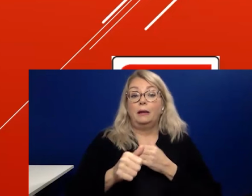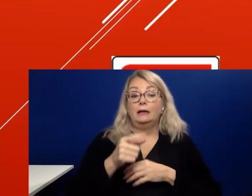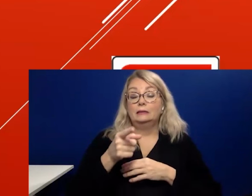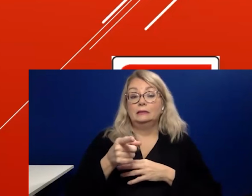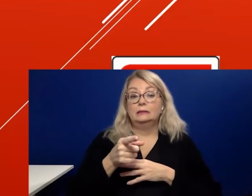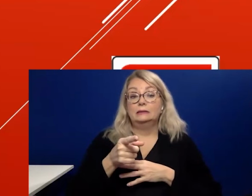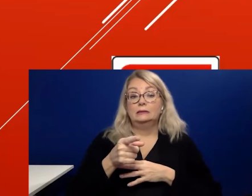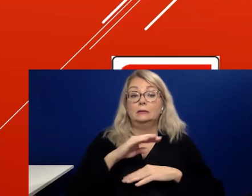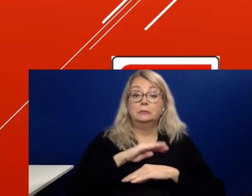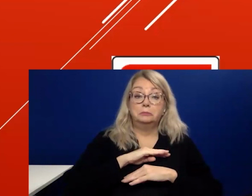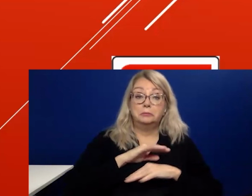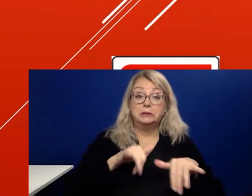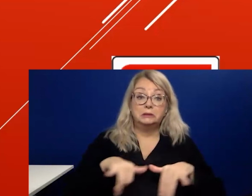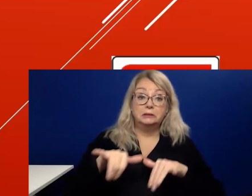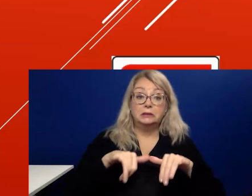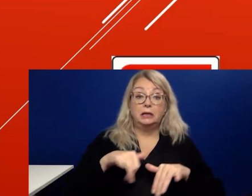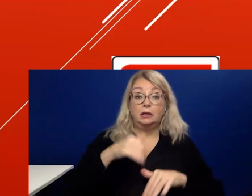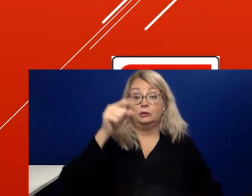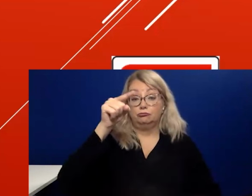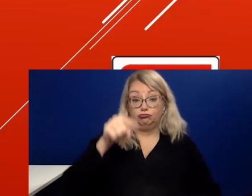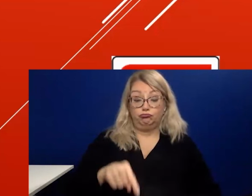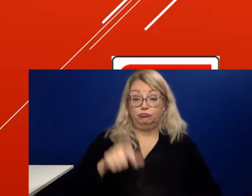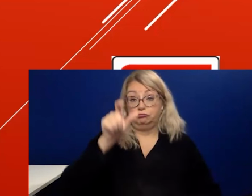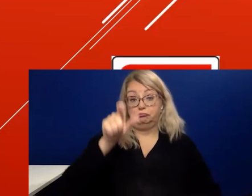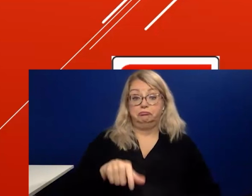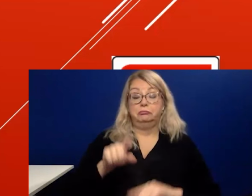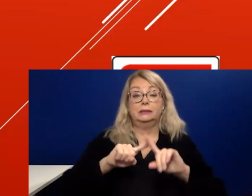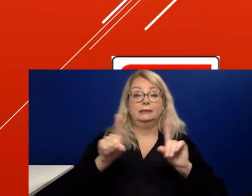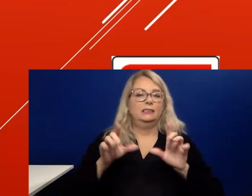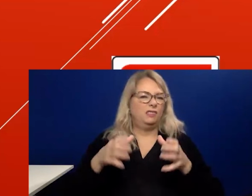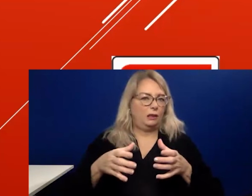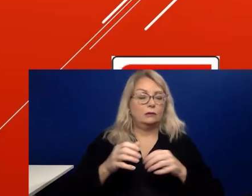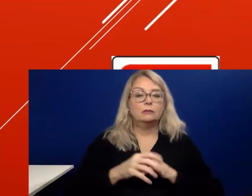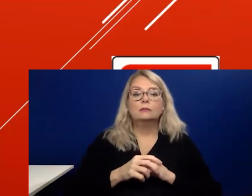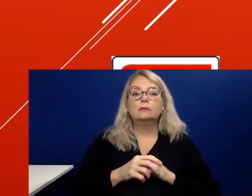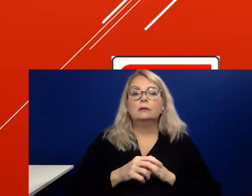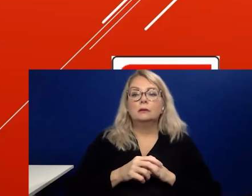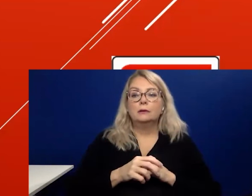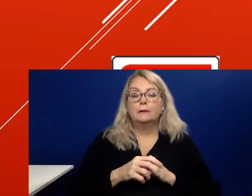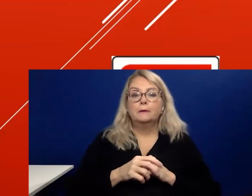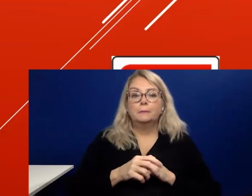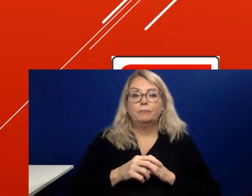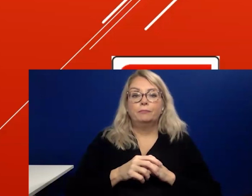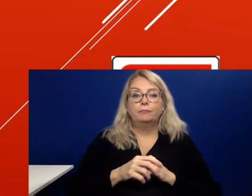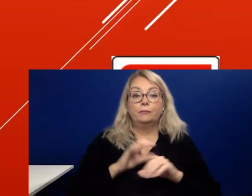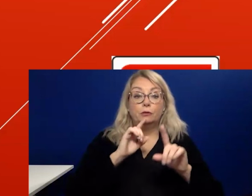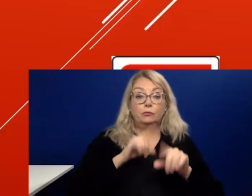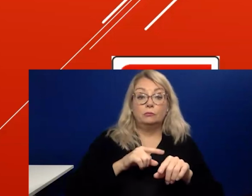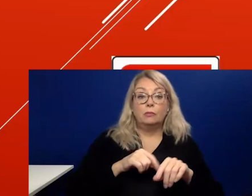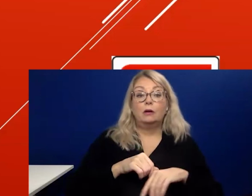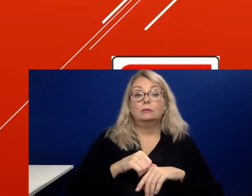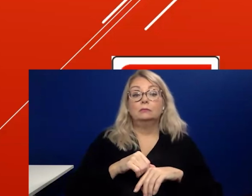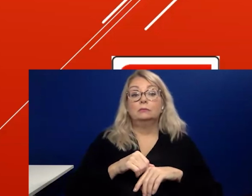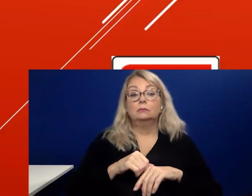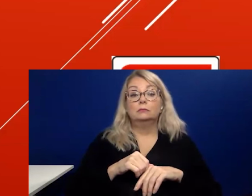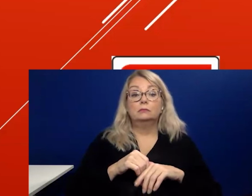Meet standard all the way through. This is a different class. Articulation of response, accuracy of mechanics,